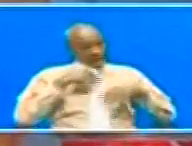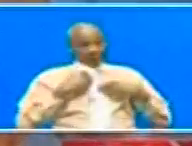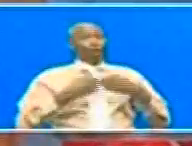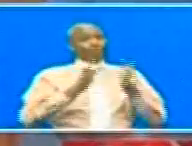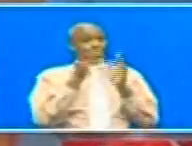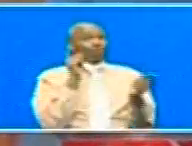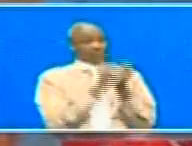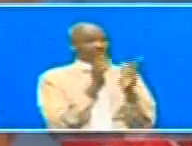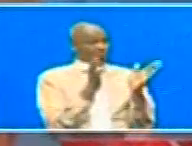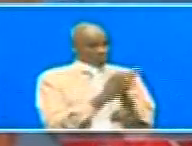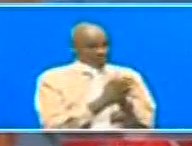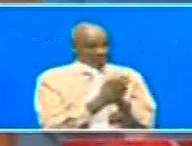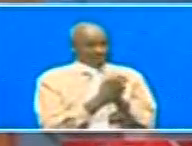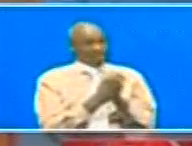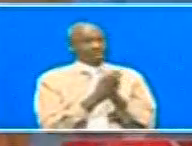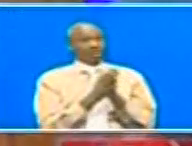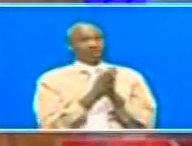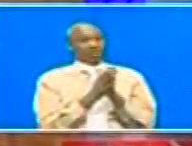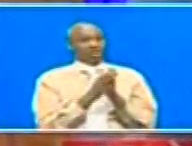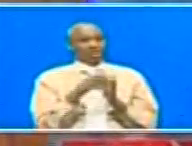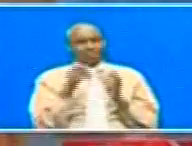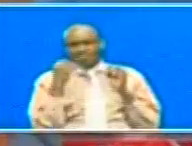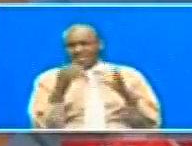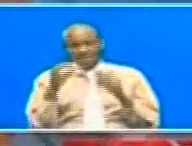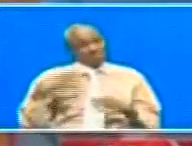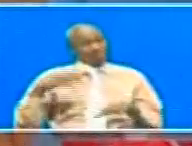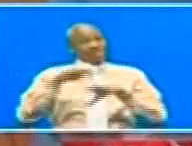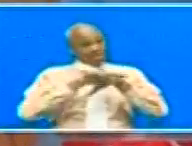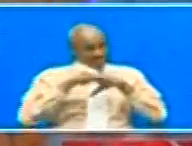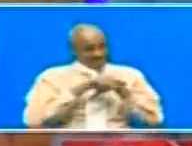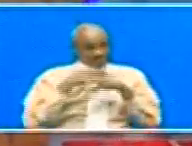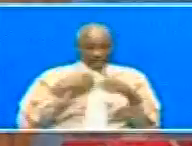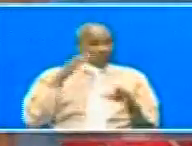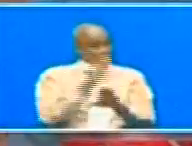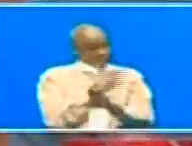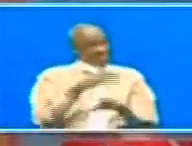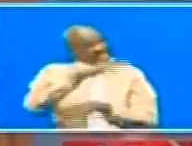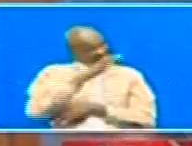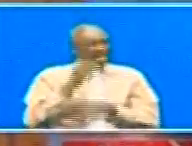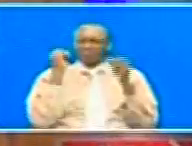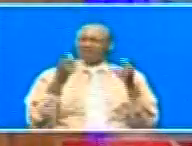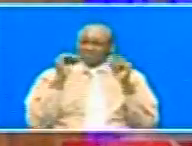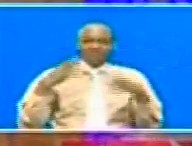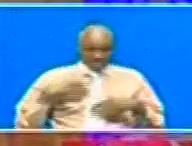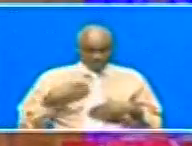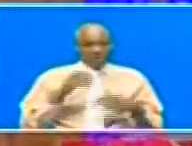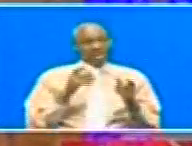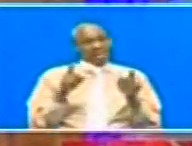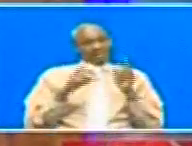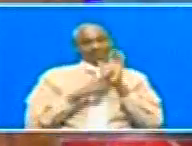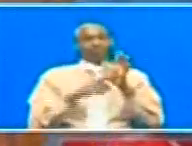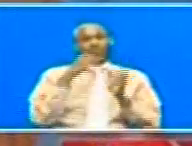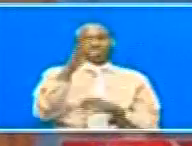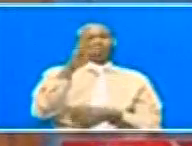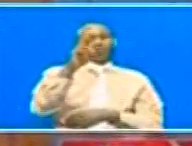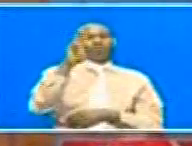meet virtually who is who in Africa. You know, as far as music is concerned, I met Mzee Franco. I think